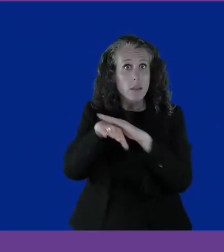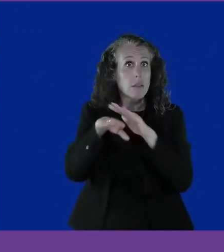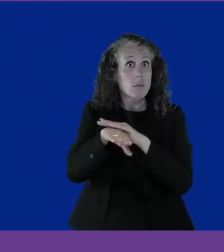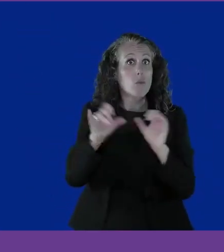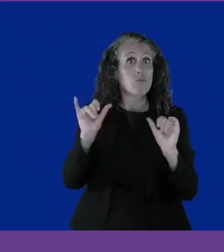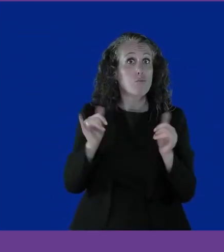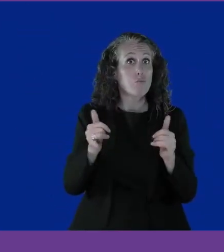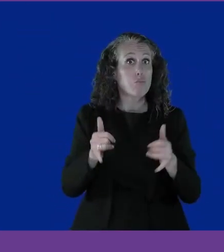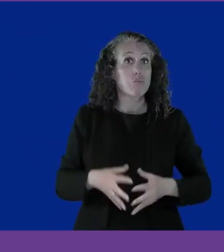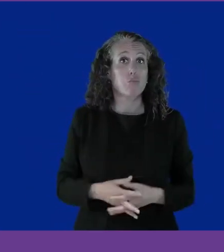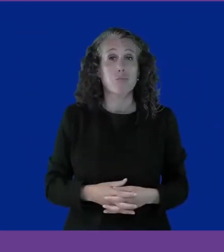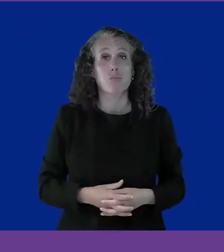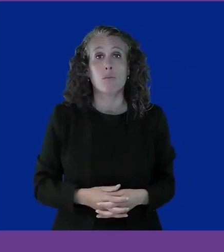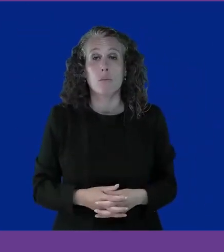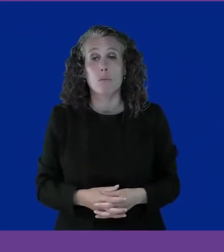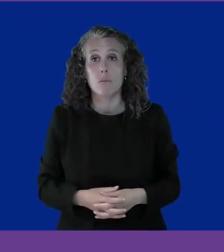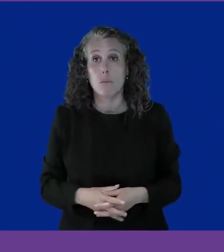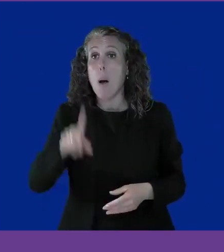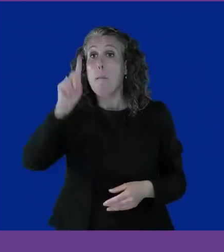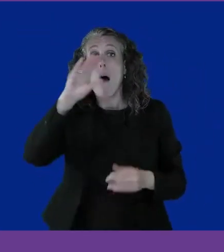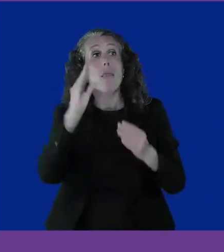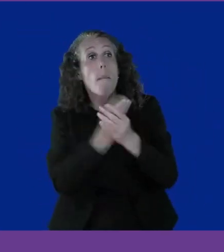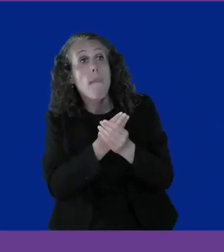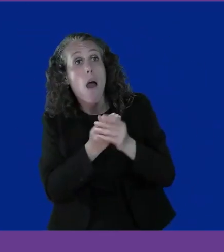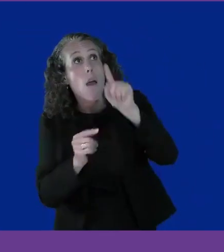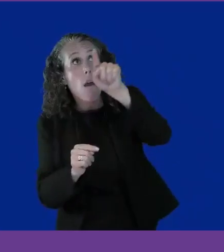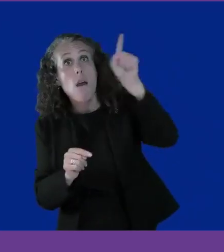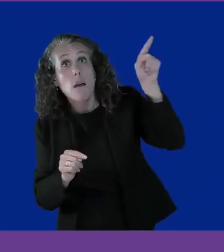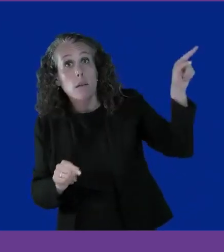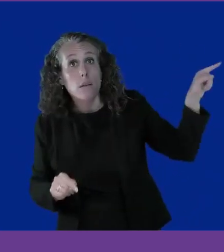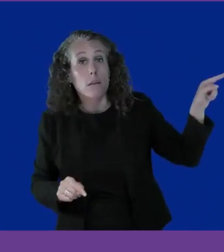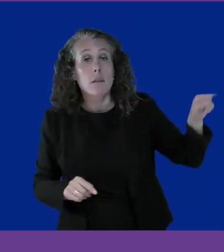but even from the banks or the